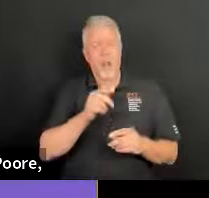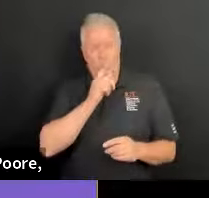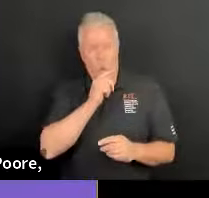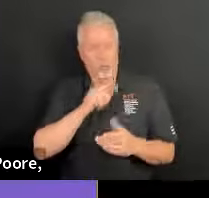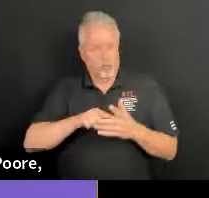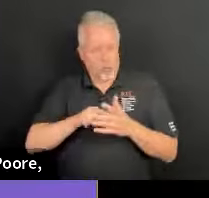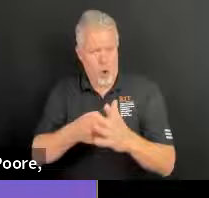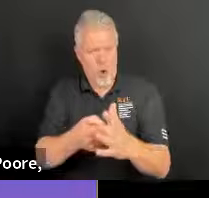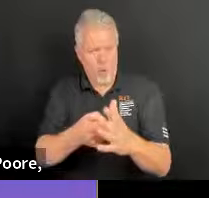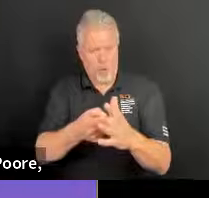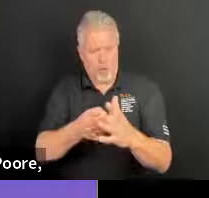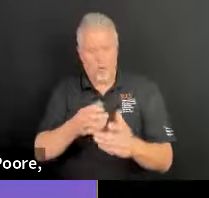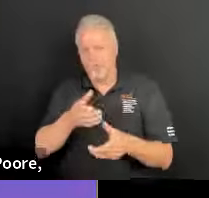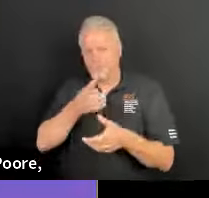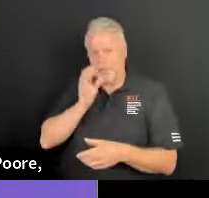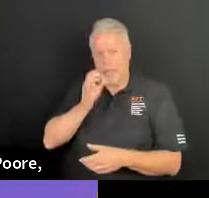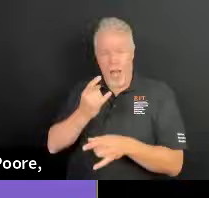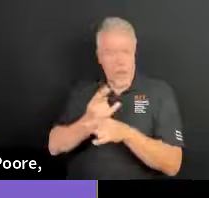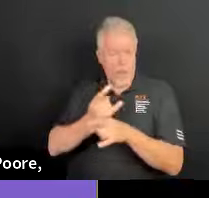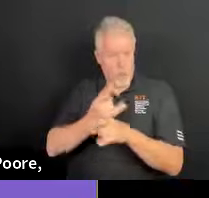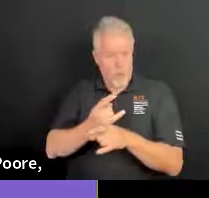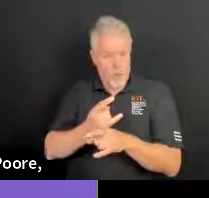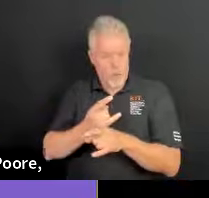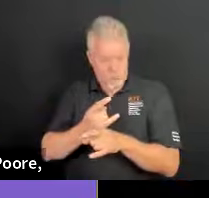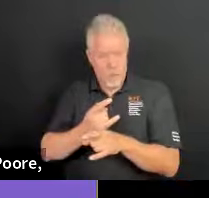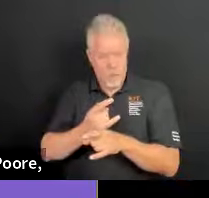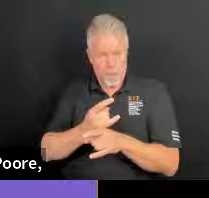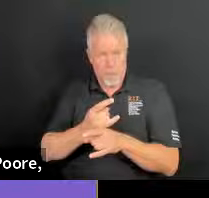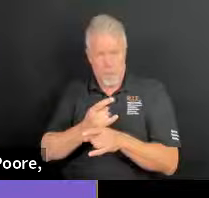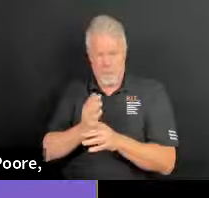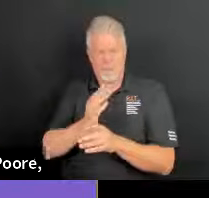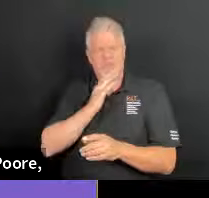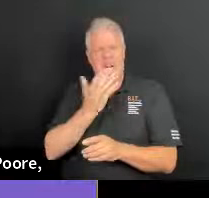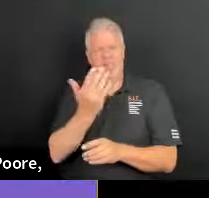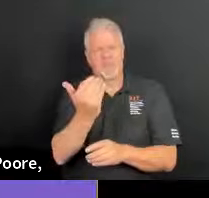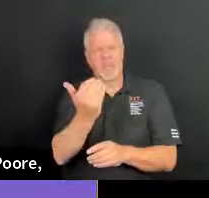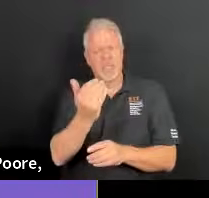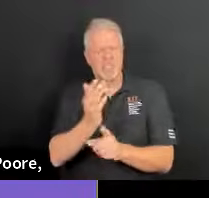And so people who start drinking alcohol